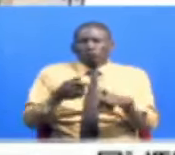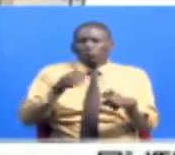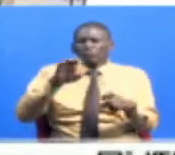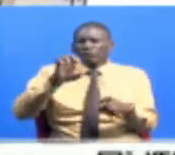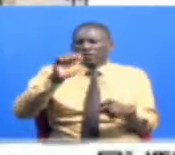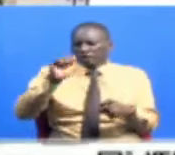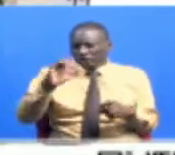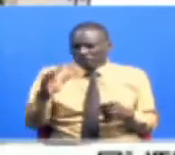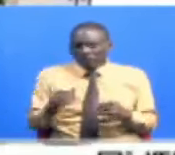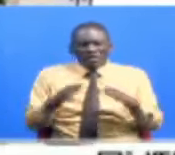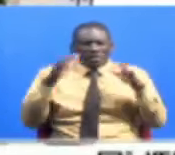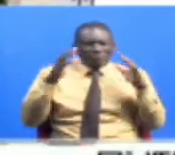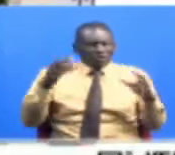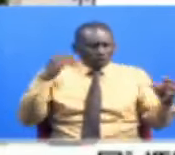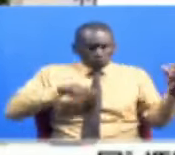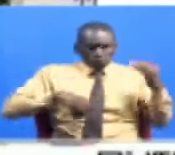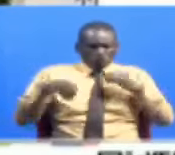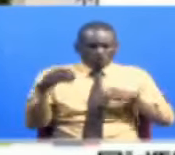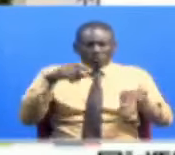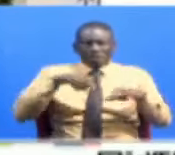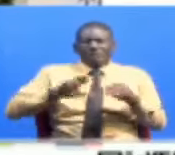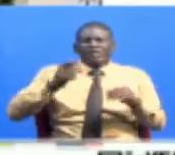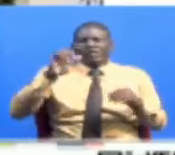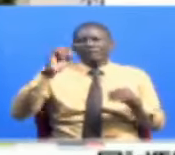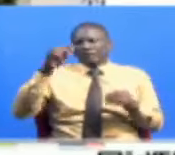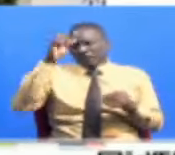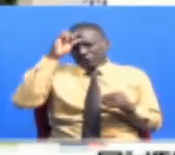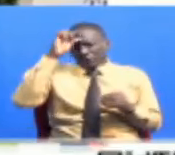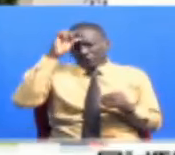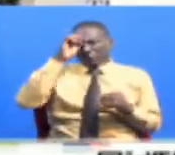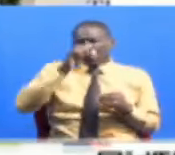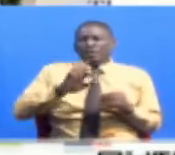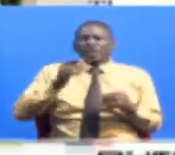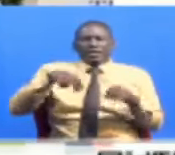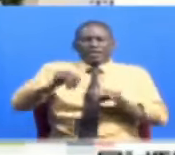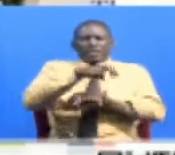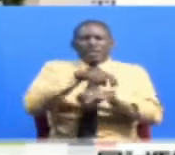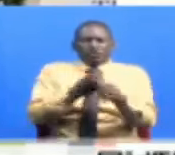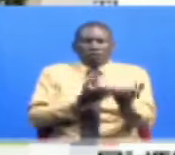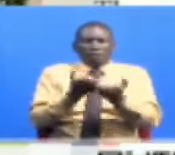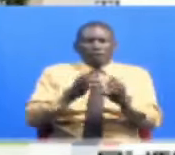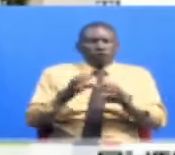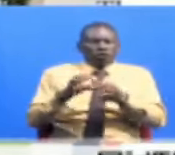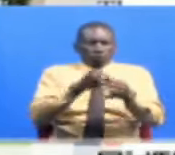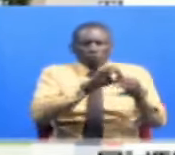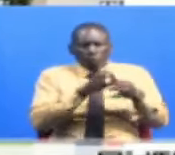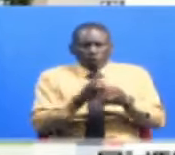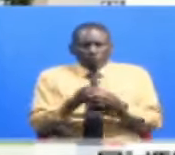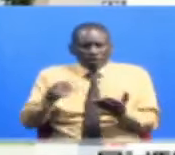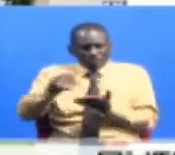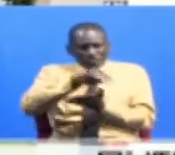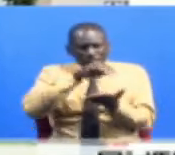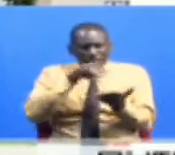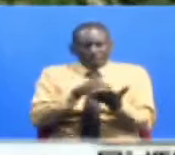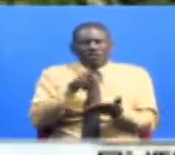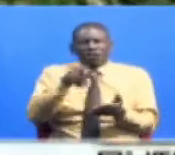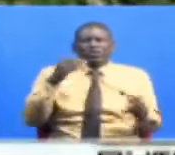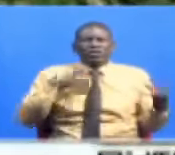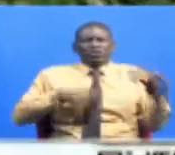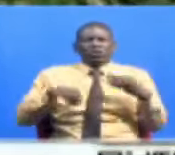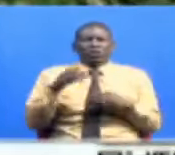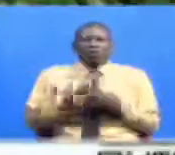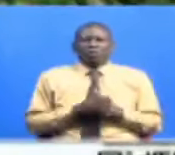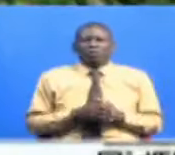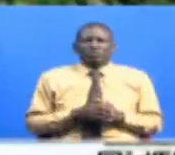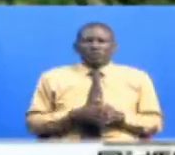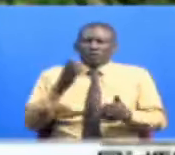is one of the biggest scandals under the Kenya Kwanza government. The Kenya National Trading Corporation at the center of the scandal.